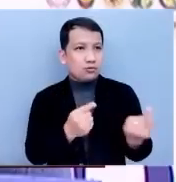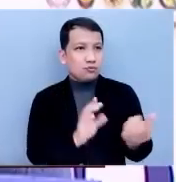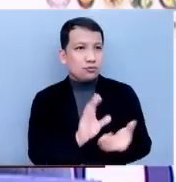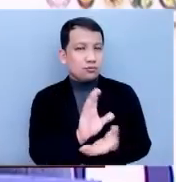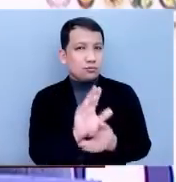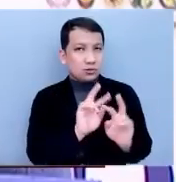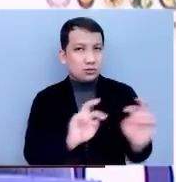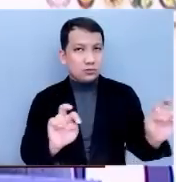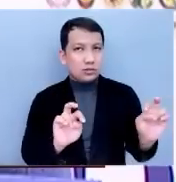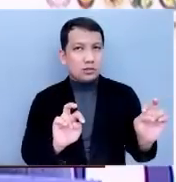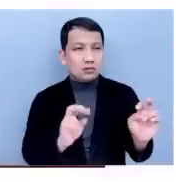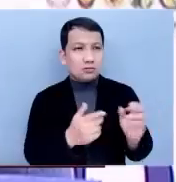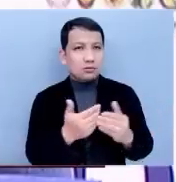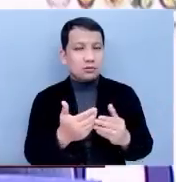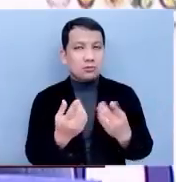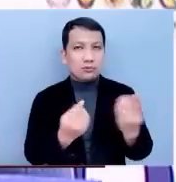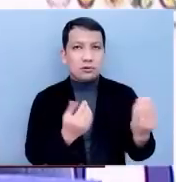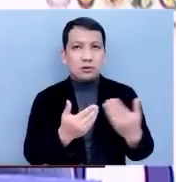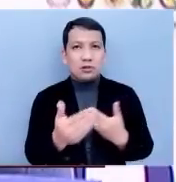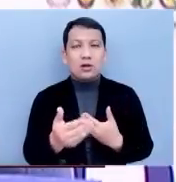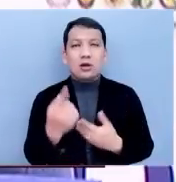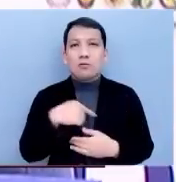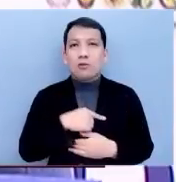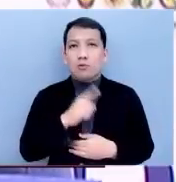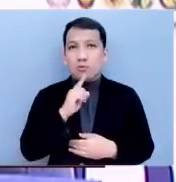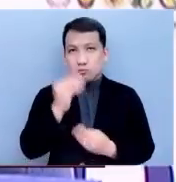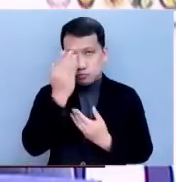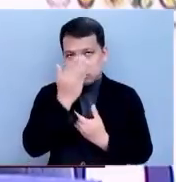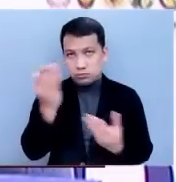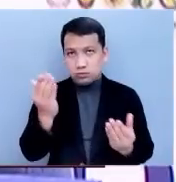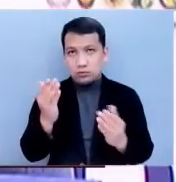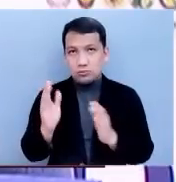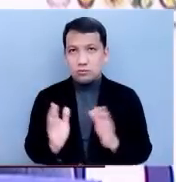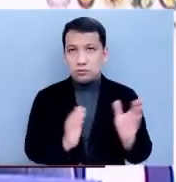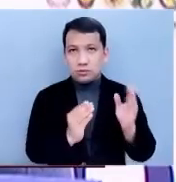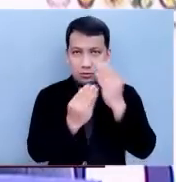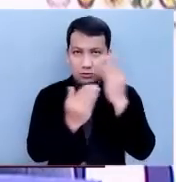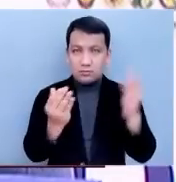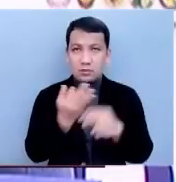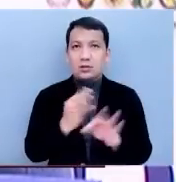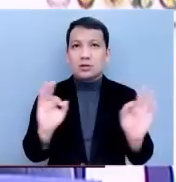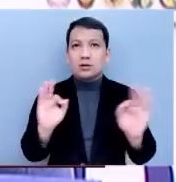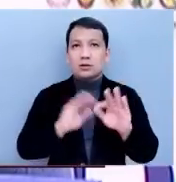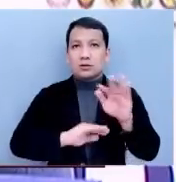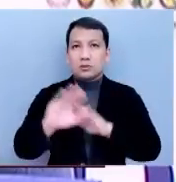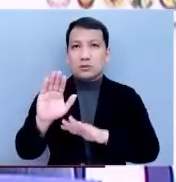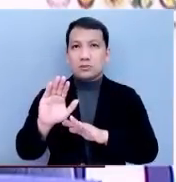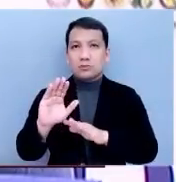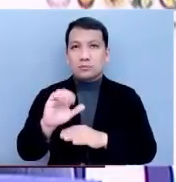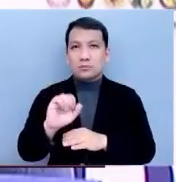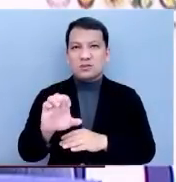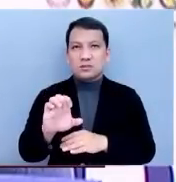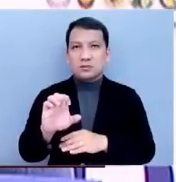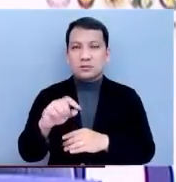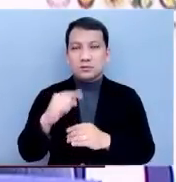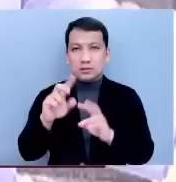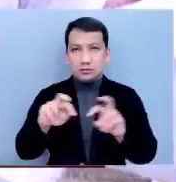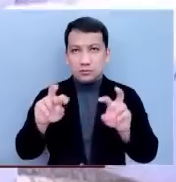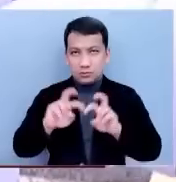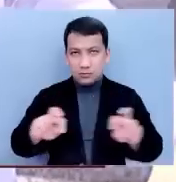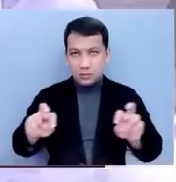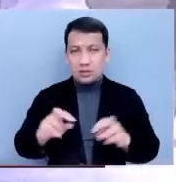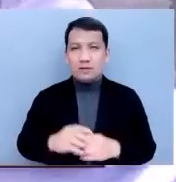or quasi-judicial functions. So we must afford the panel of prosecutors a free hand to handle the case under preliminary investigation.